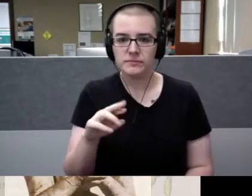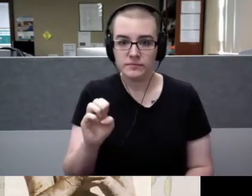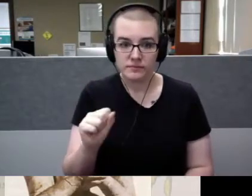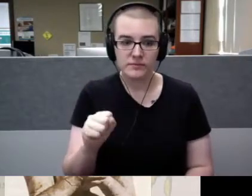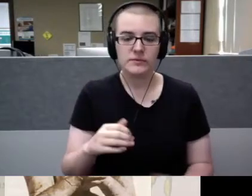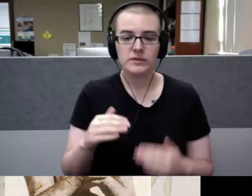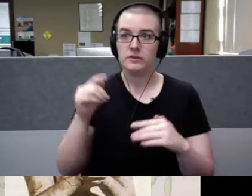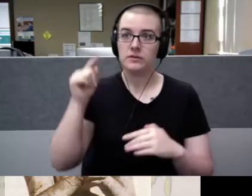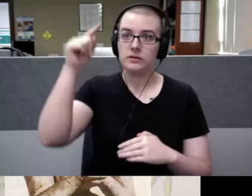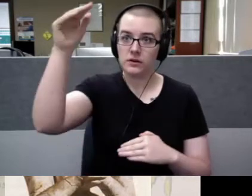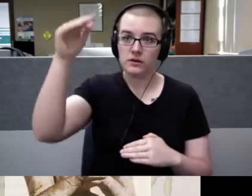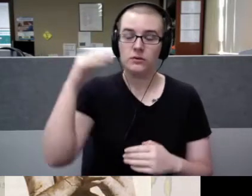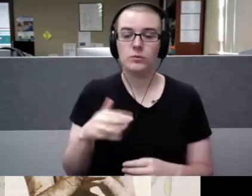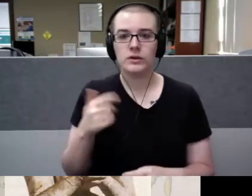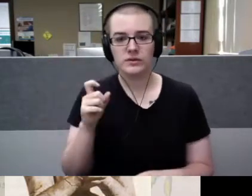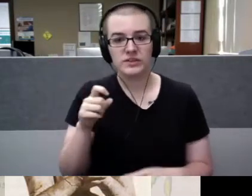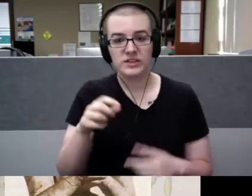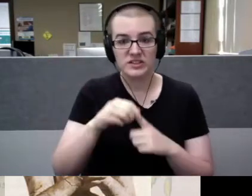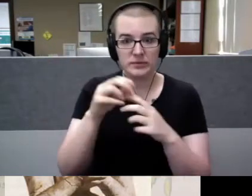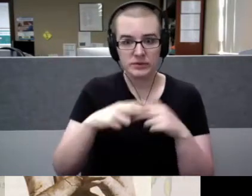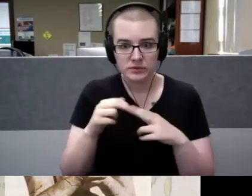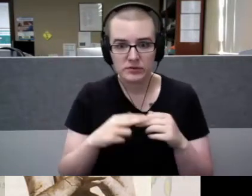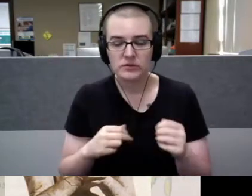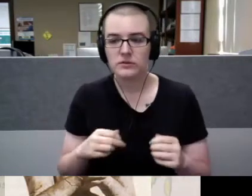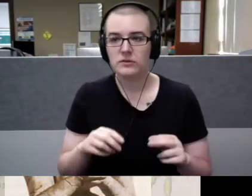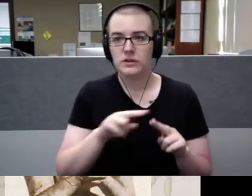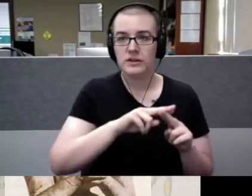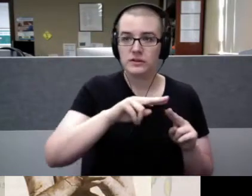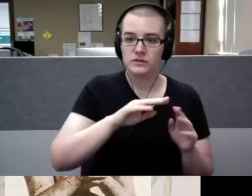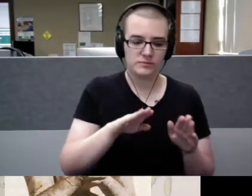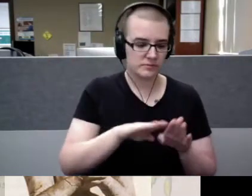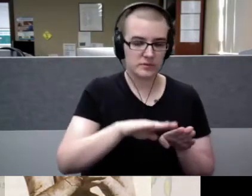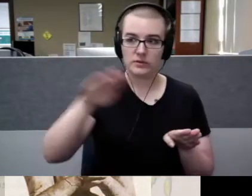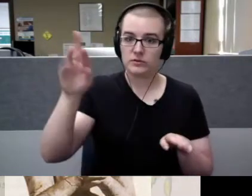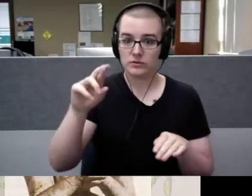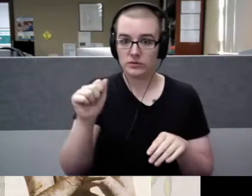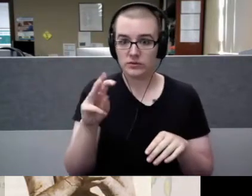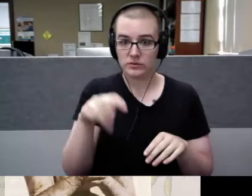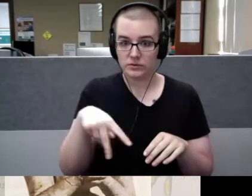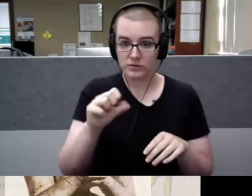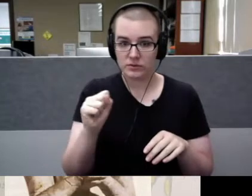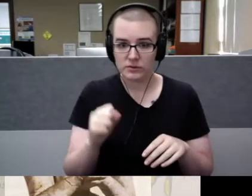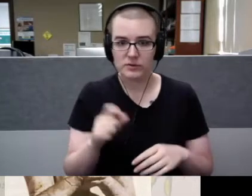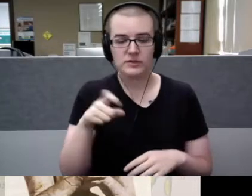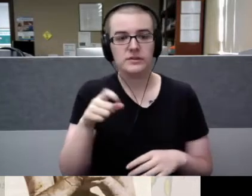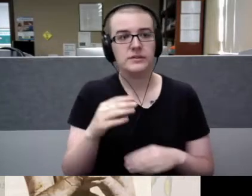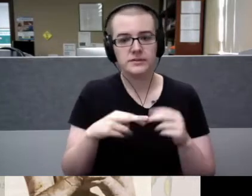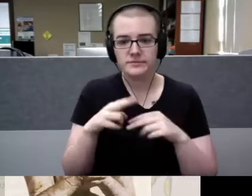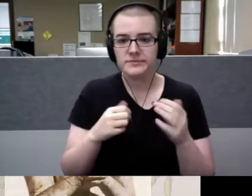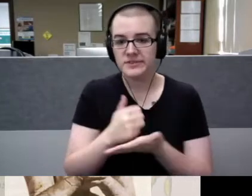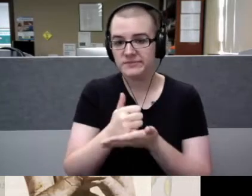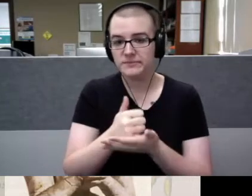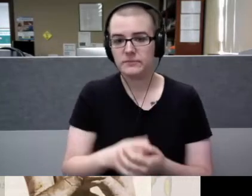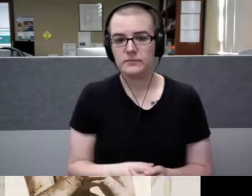to need to create things like ramps to get those materials to be built. And it's interesting that these large structures, which would